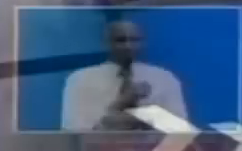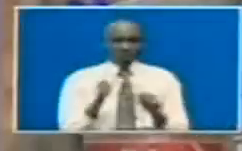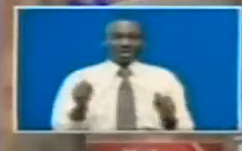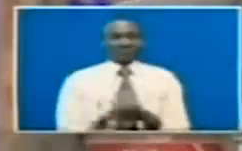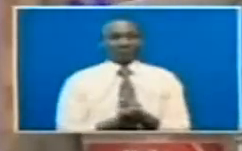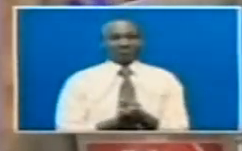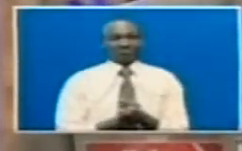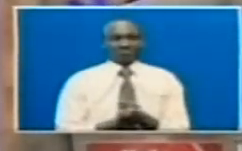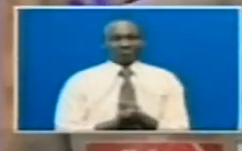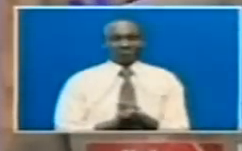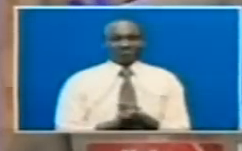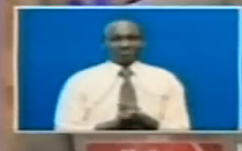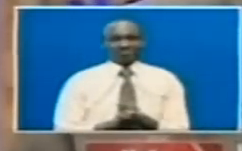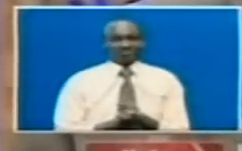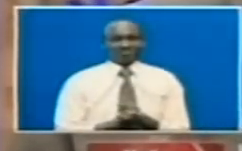Serina.